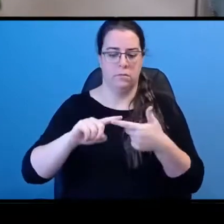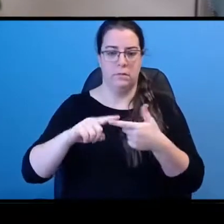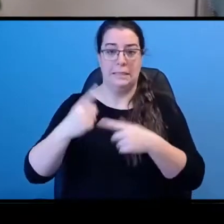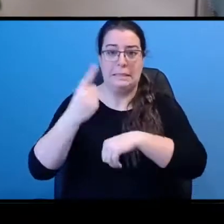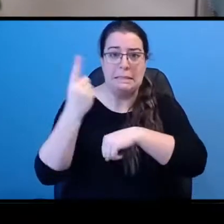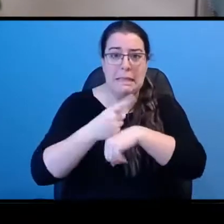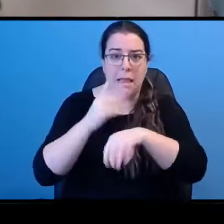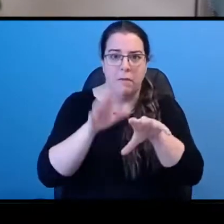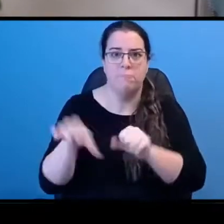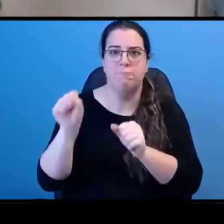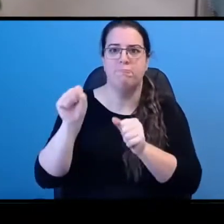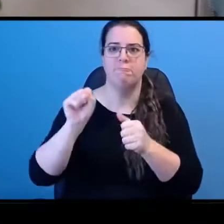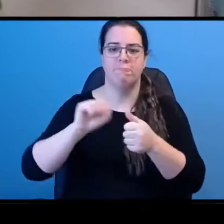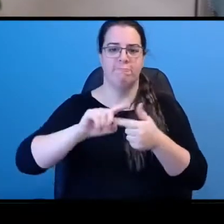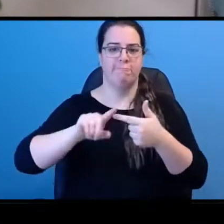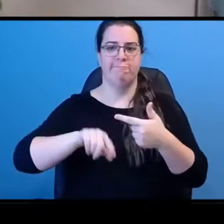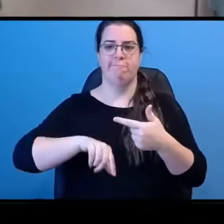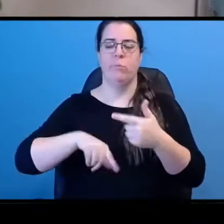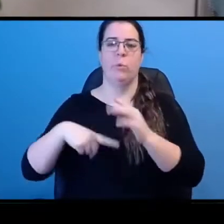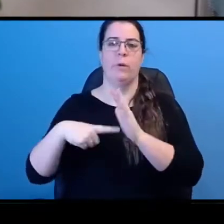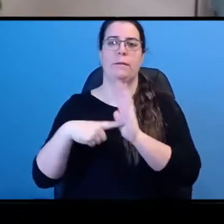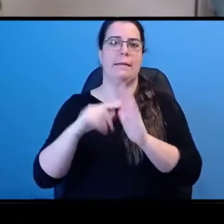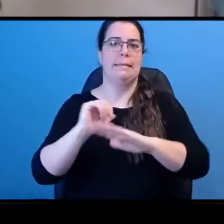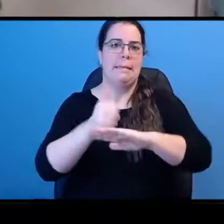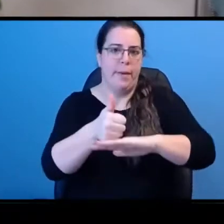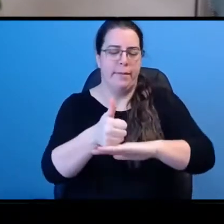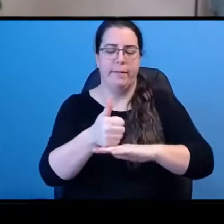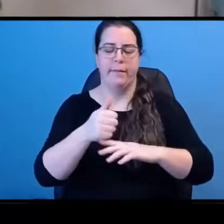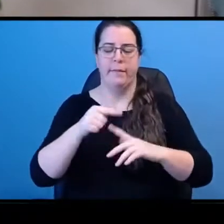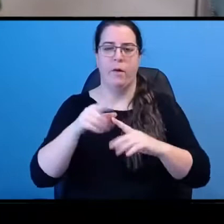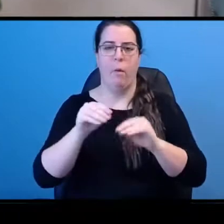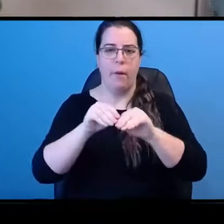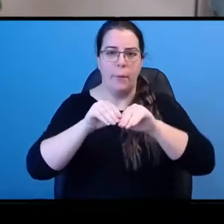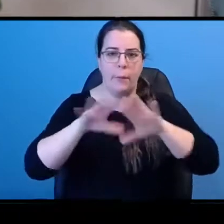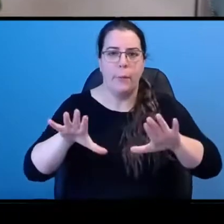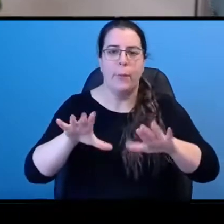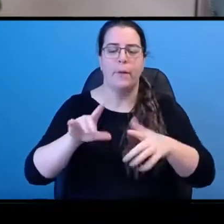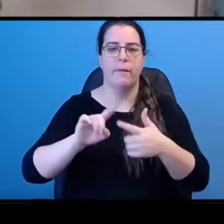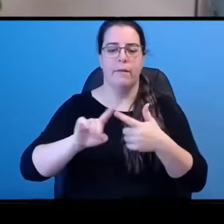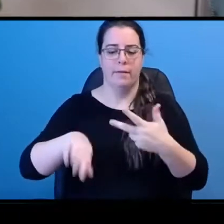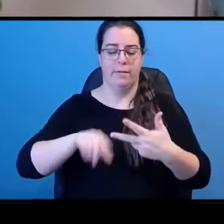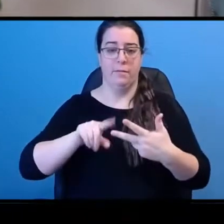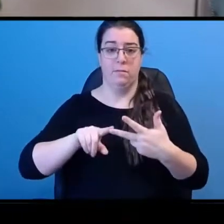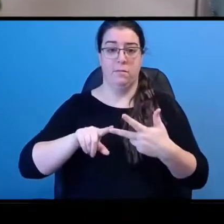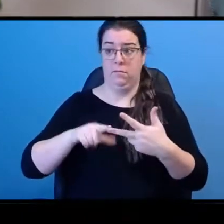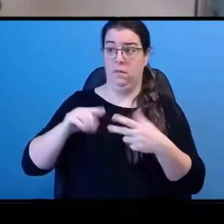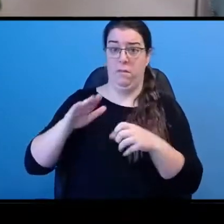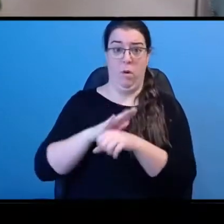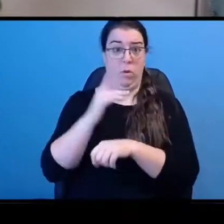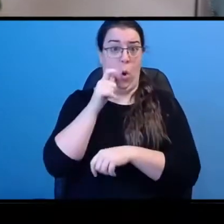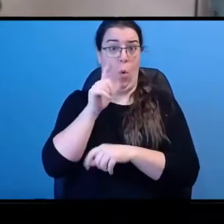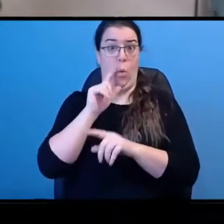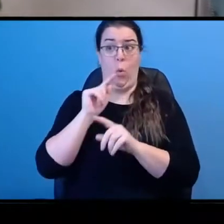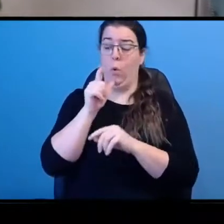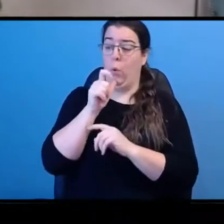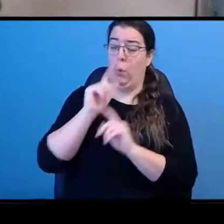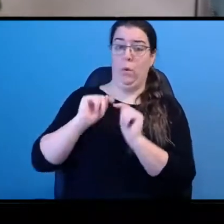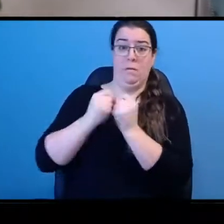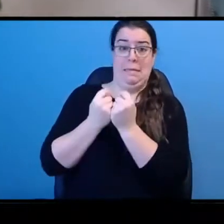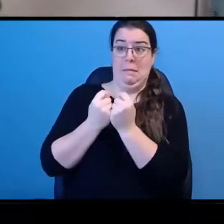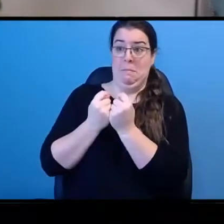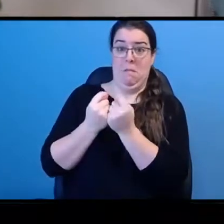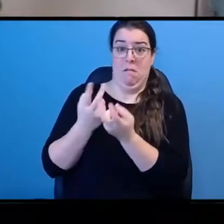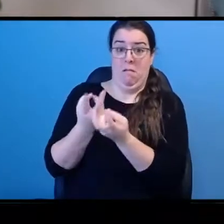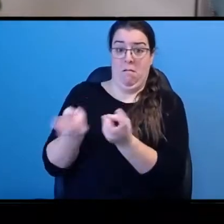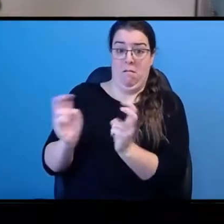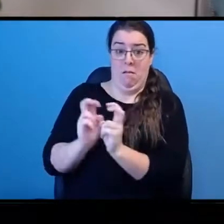performance or your exhibit or the launch of your project, the full team that you're going to work with. You don't need to have those details